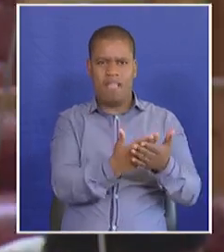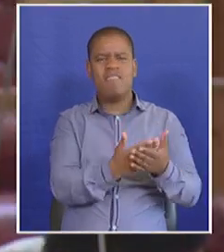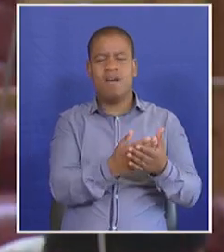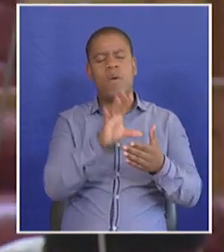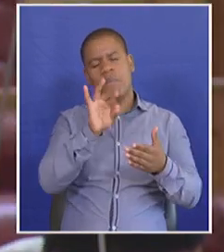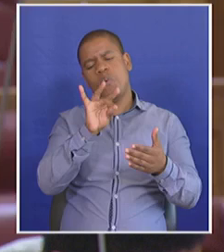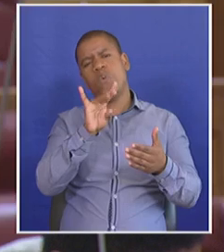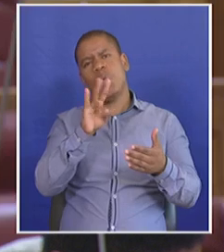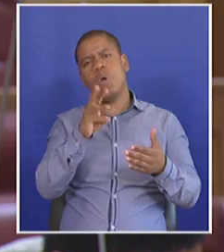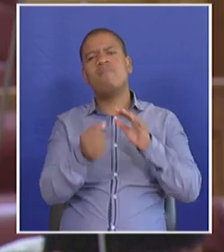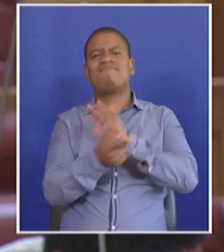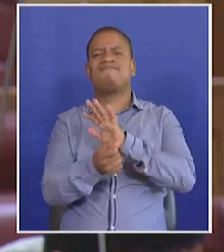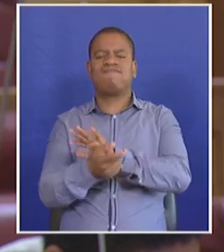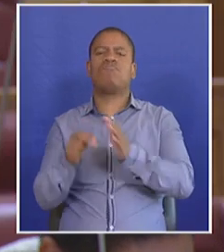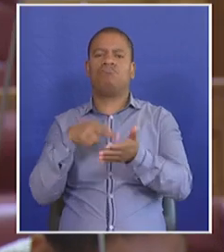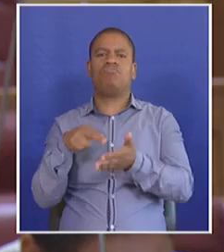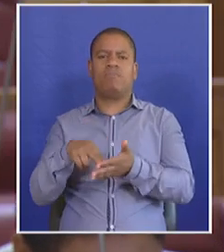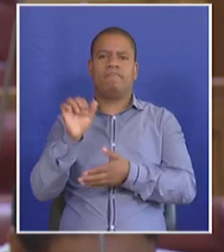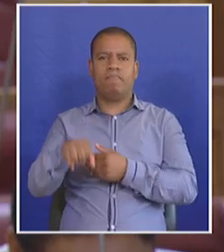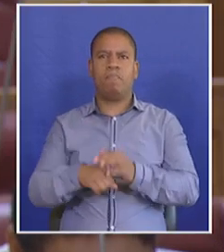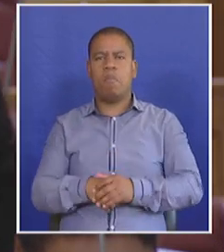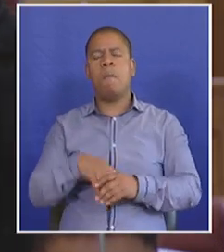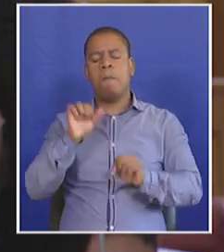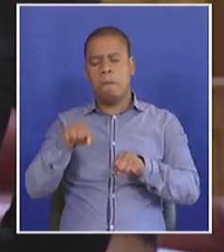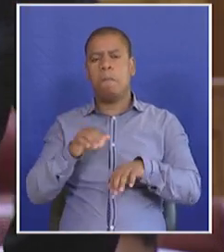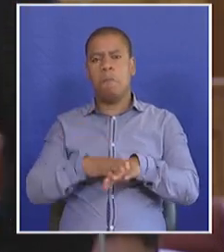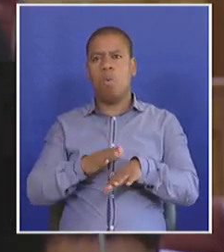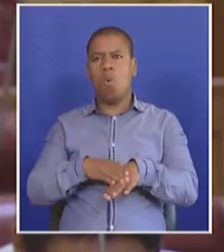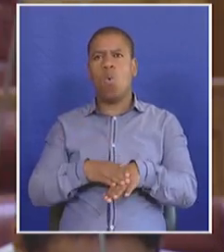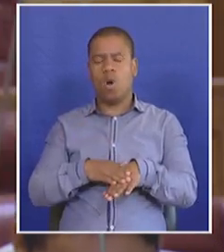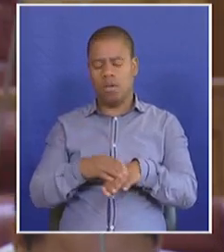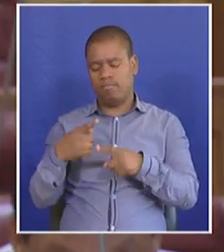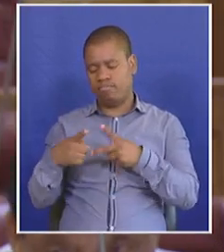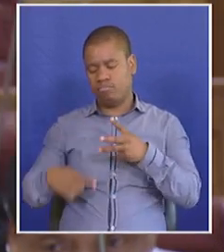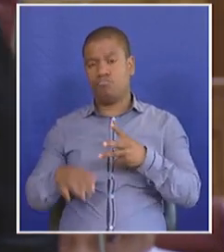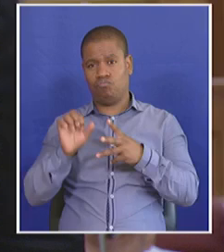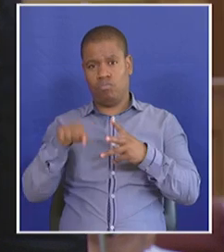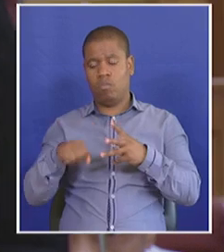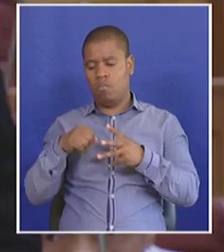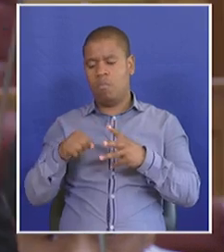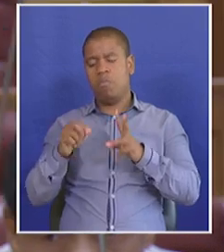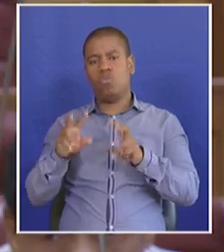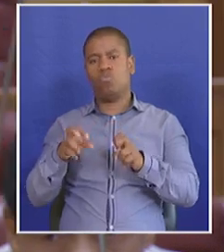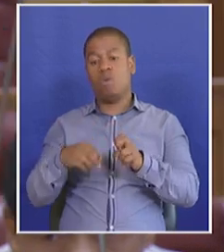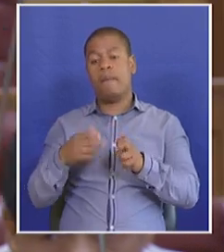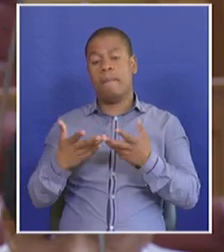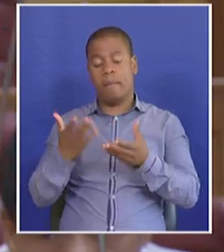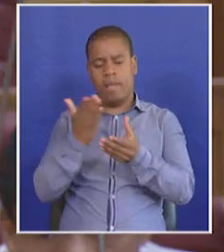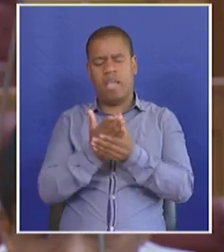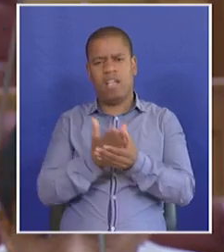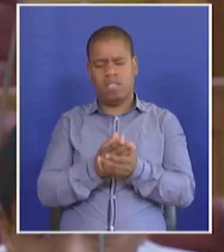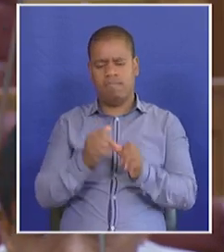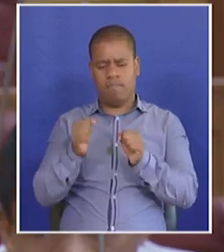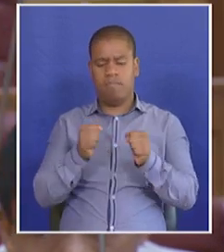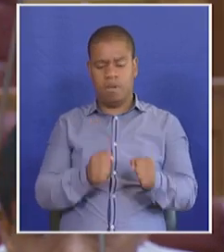to also confront and be confronted with is the question of cases that remain